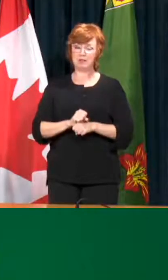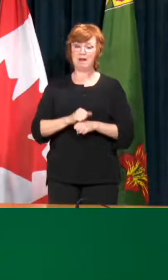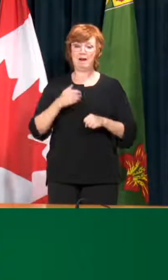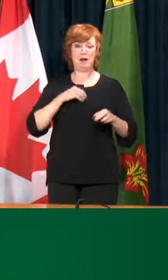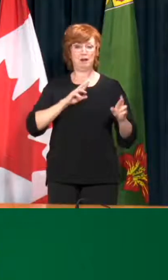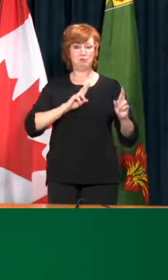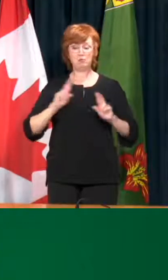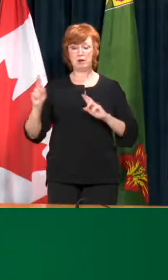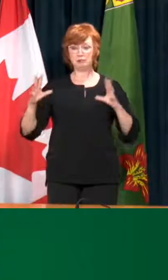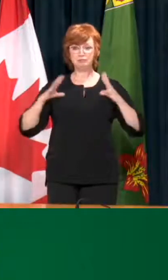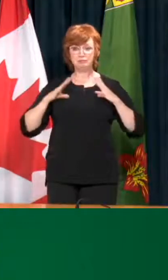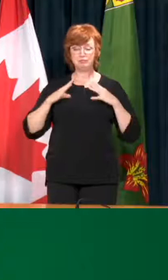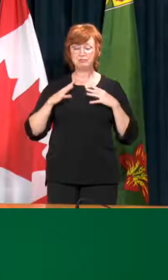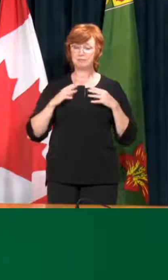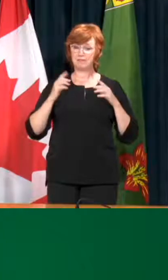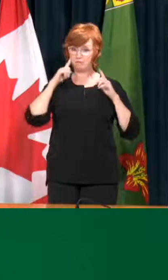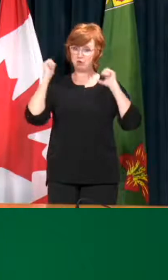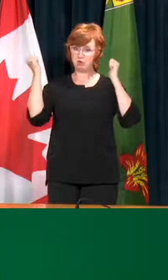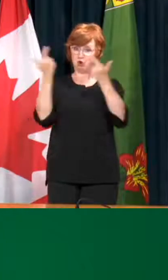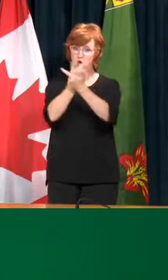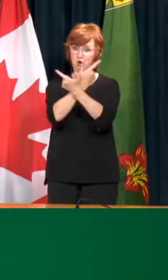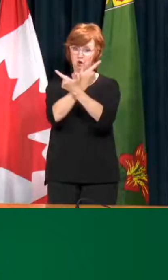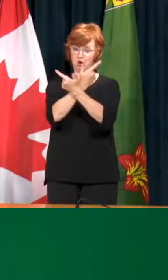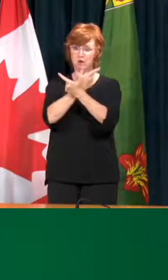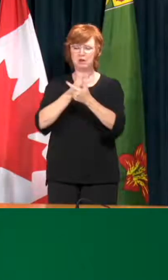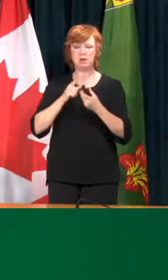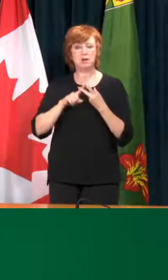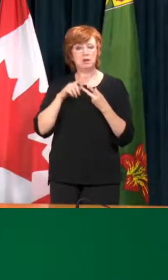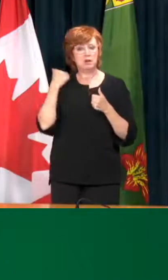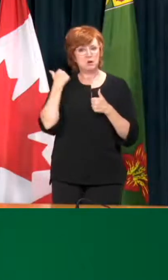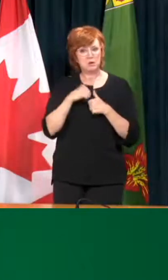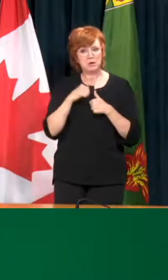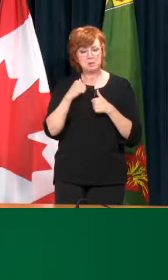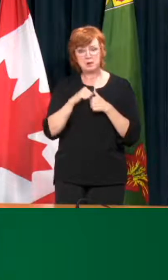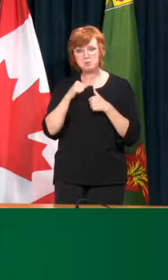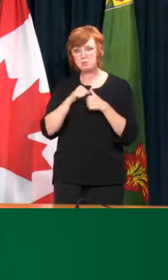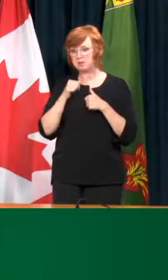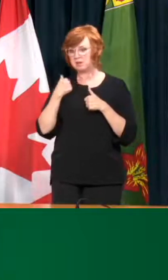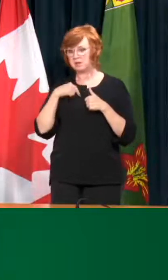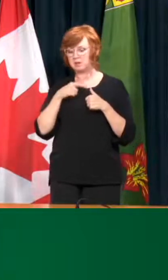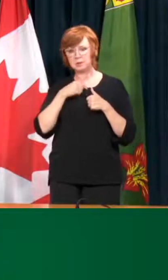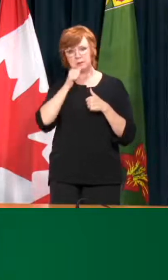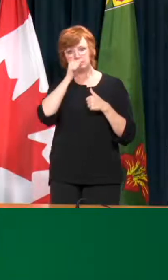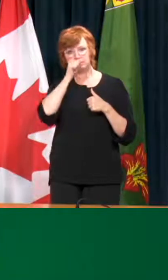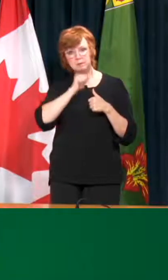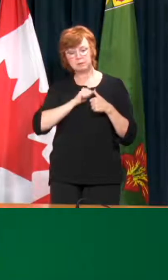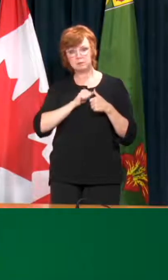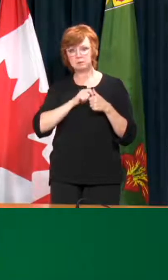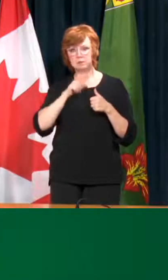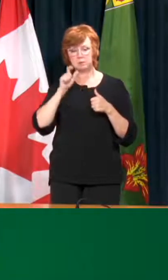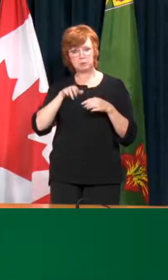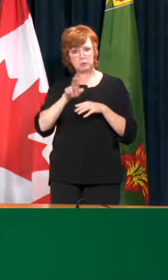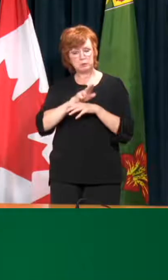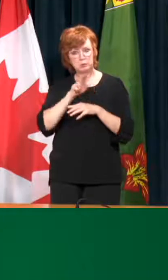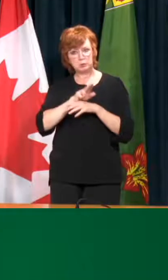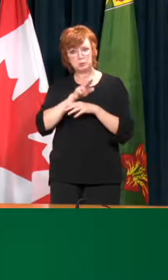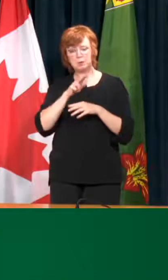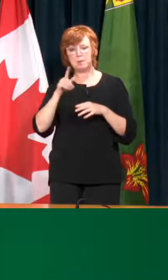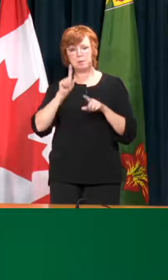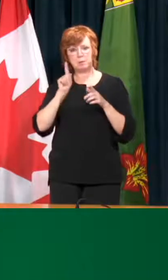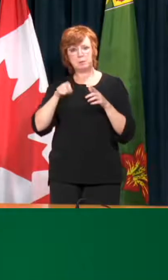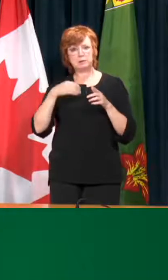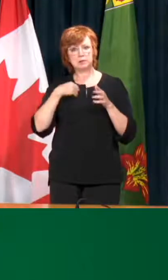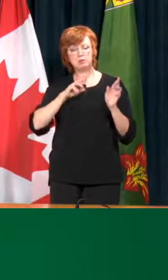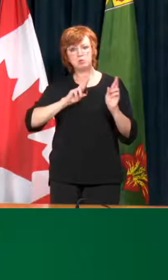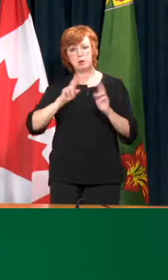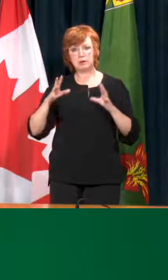But I do want to say that, this is a marathon, not a sprint. We all need to have reusable masks for everyone in the household, more than one. We all need to